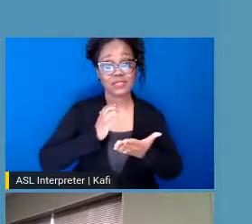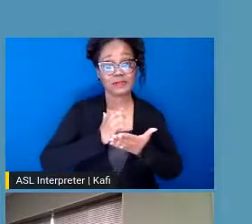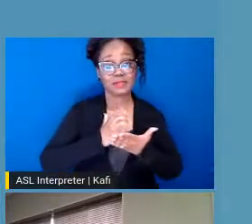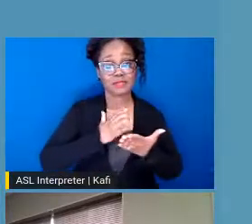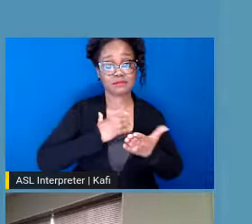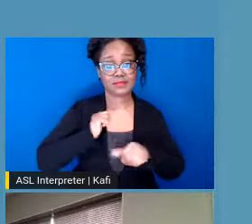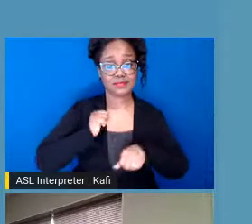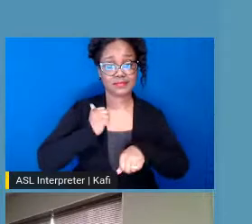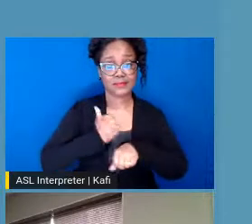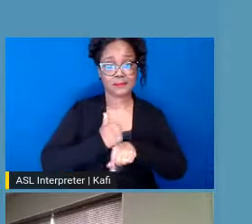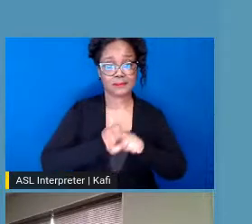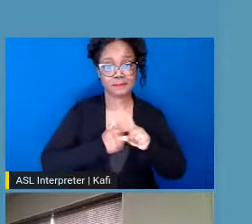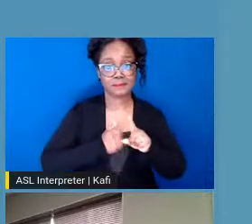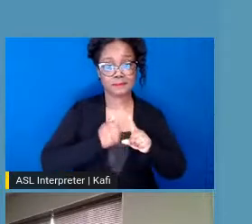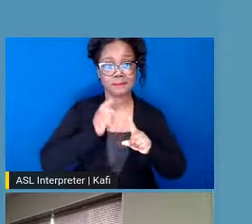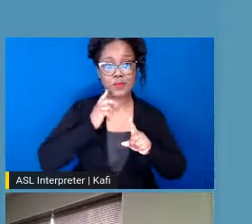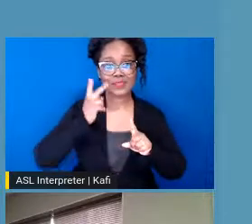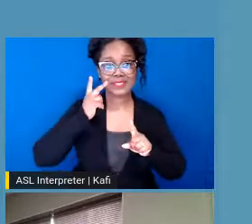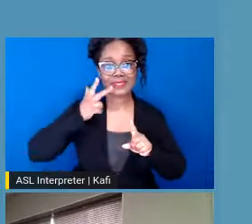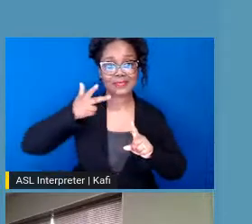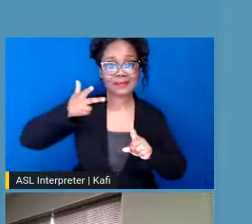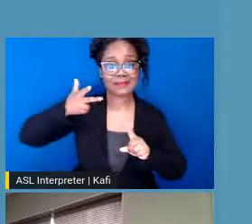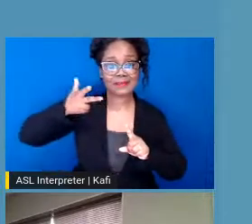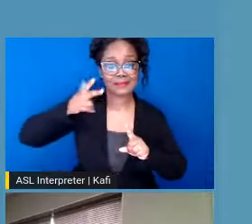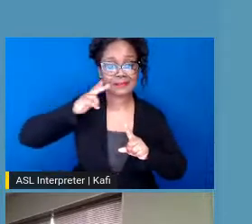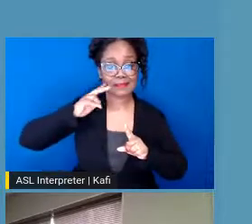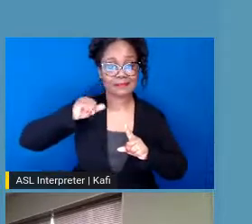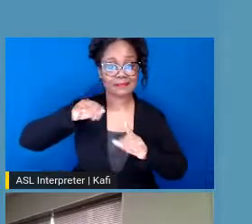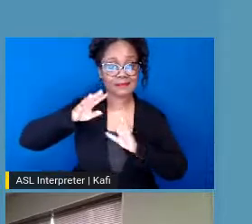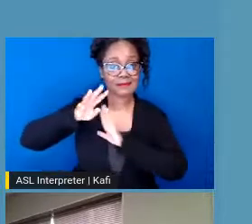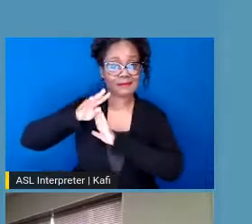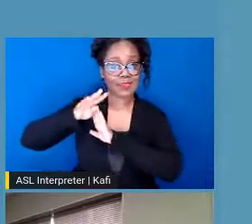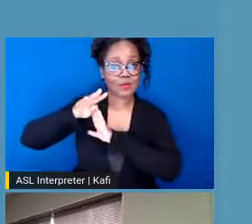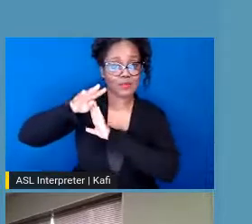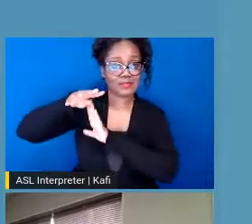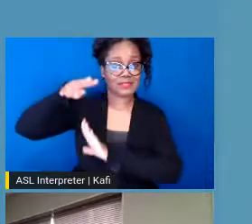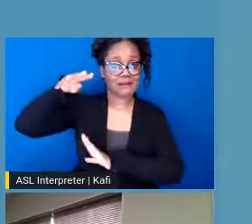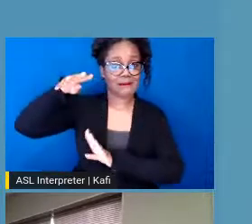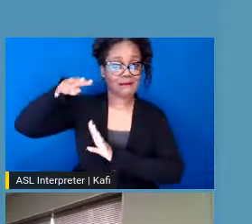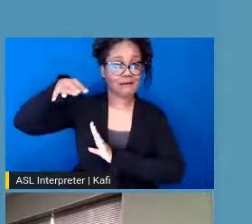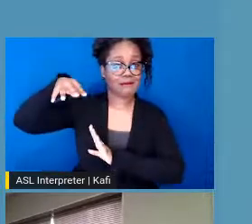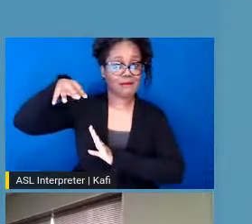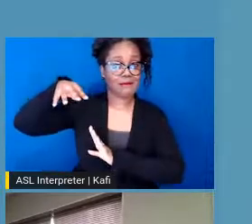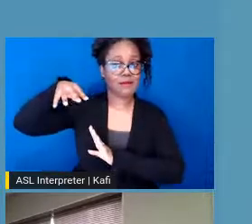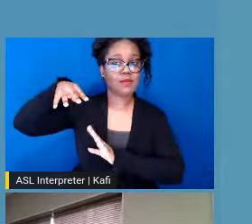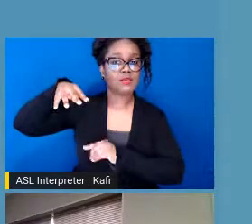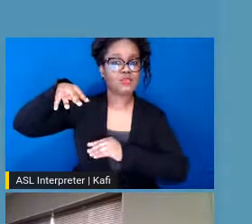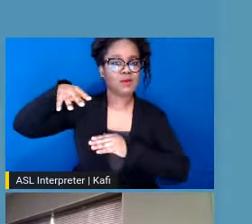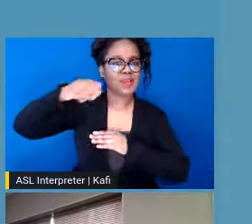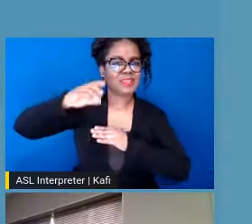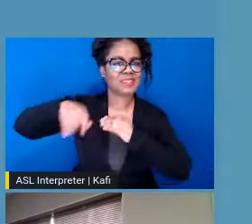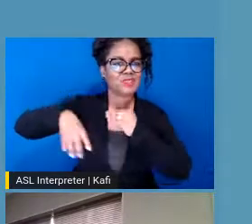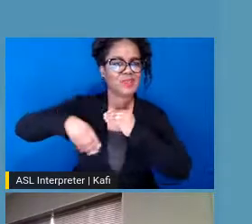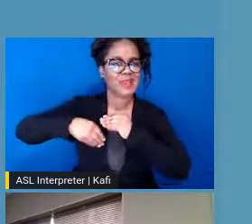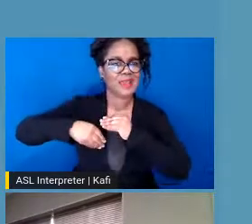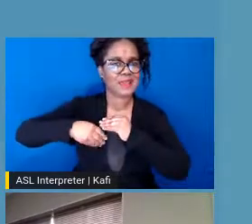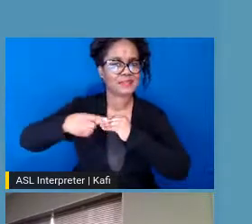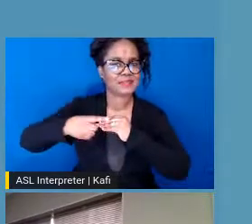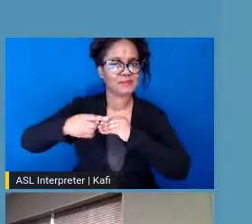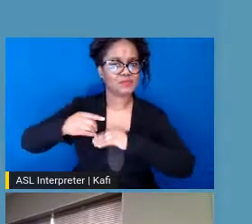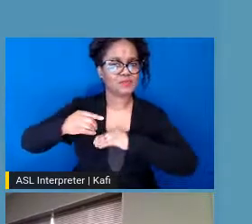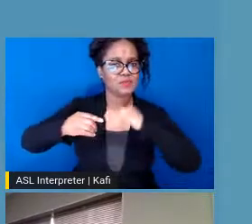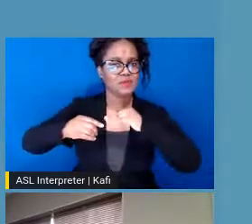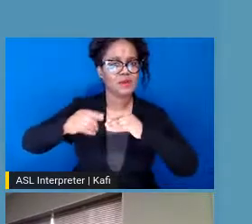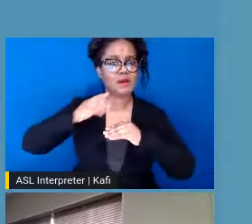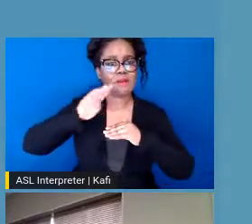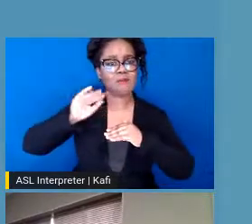but the camera's a little high. The object isn't in the center of the field. So I figured maybe if I put a box underneath it, it would get to the center. And then